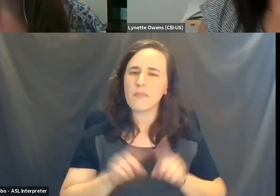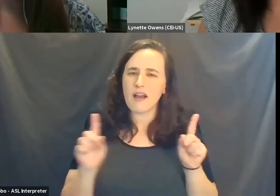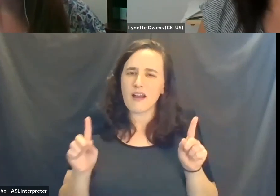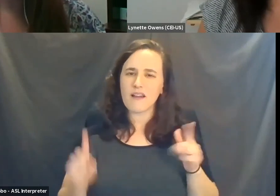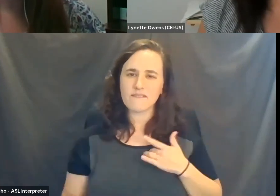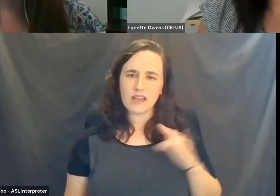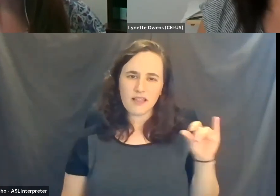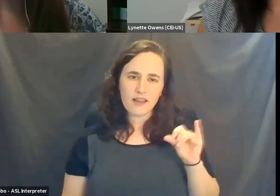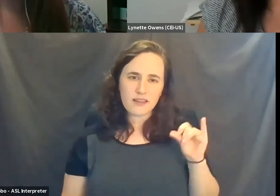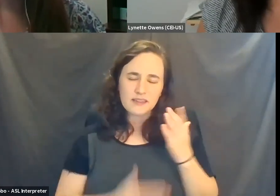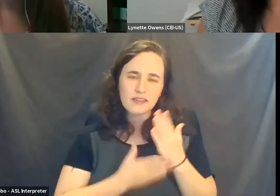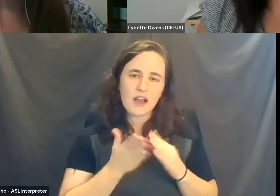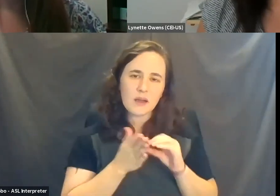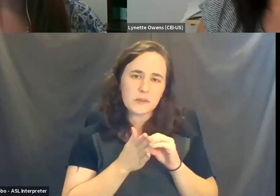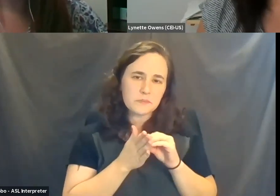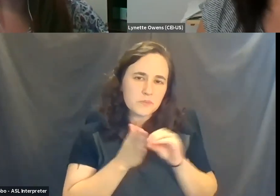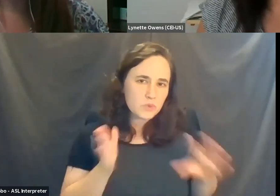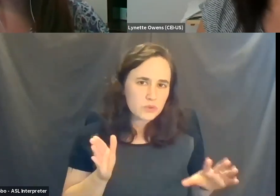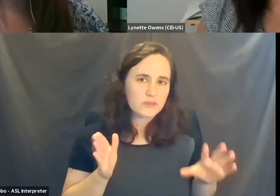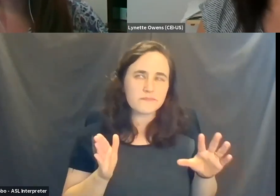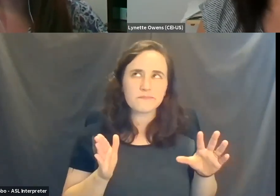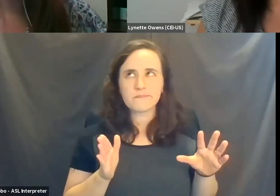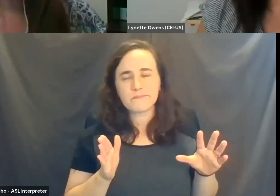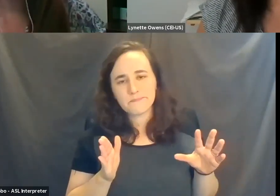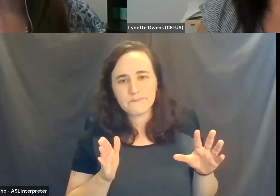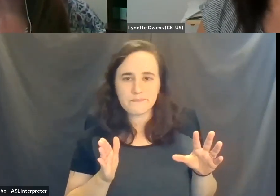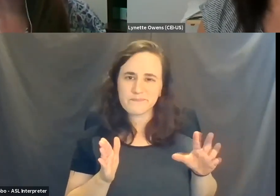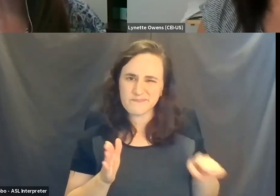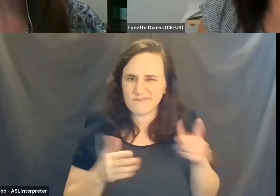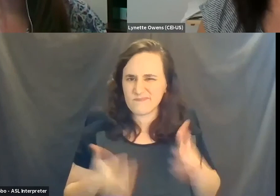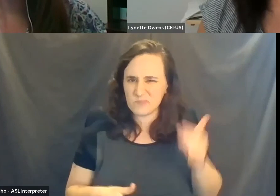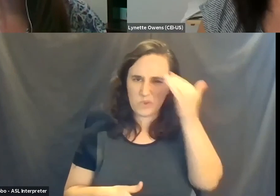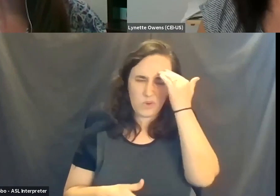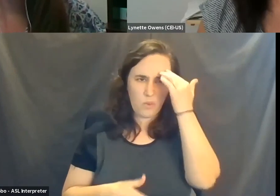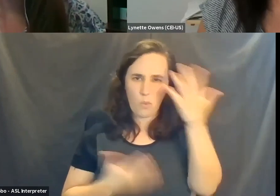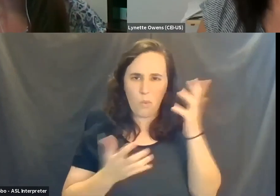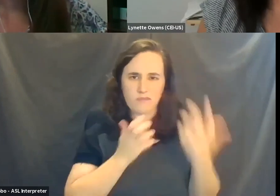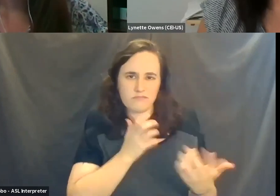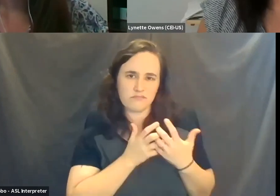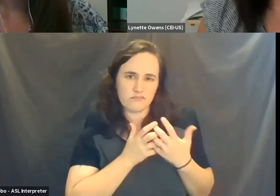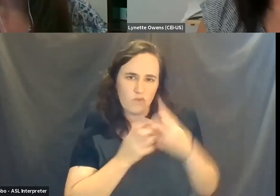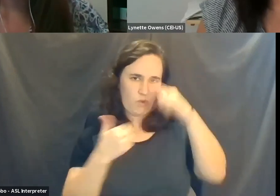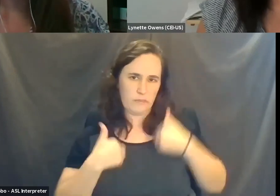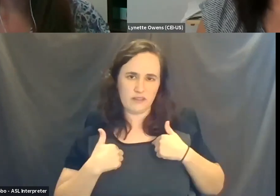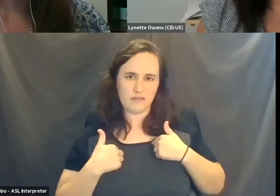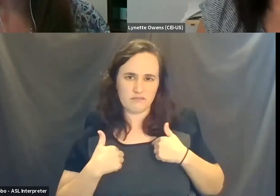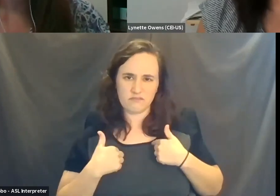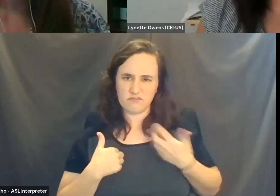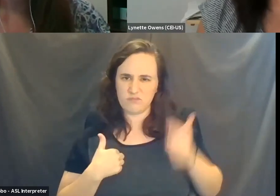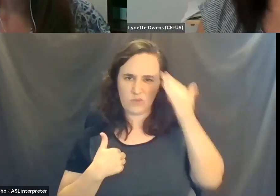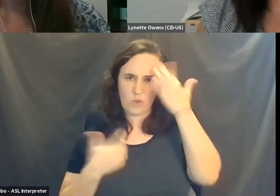I think that students kind of, to a certain extent, they know what works for them. And I think if we can